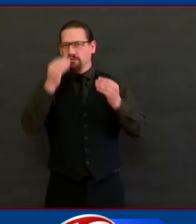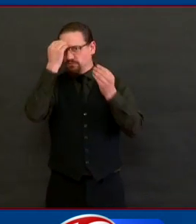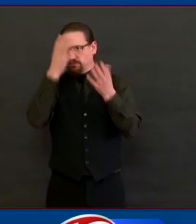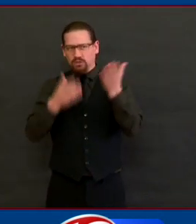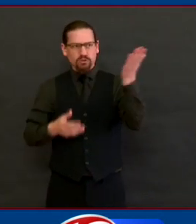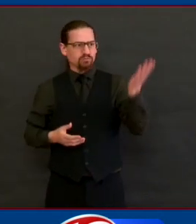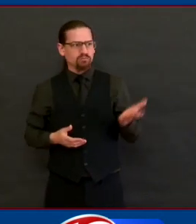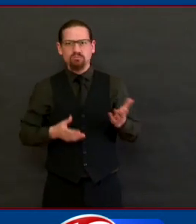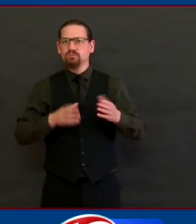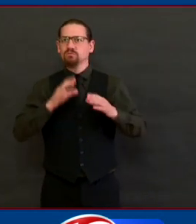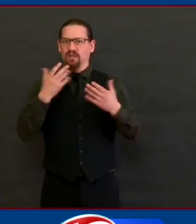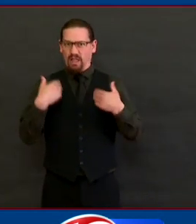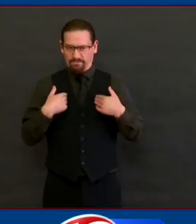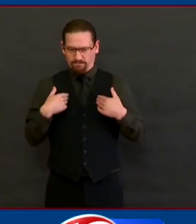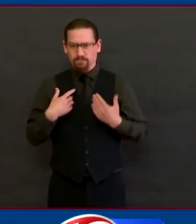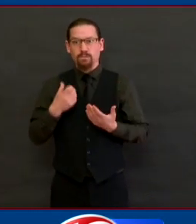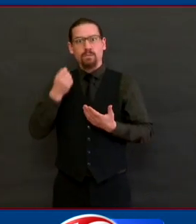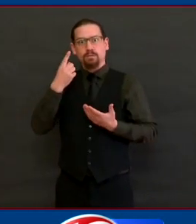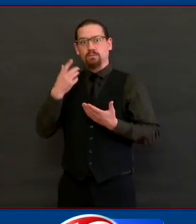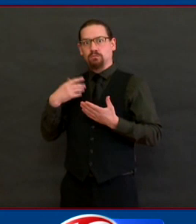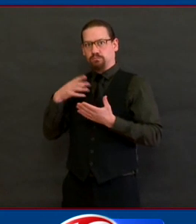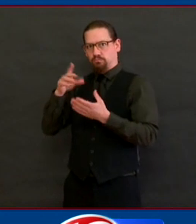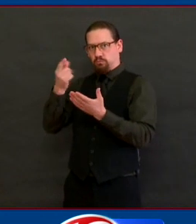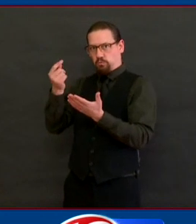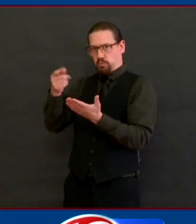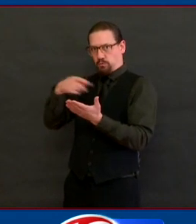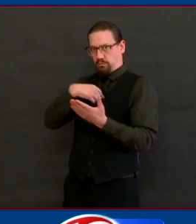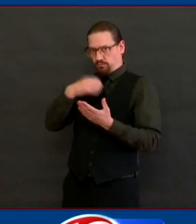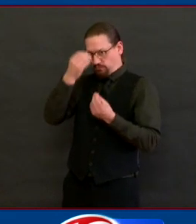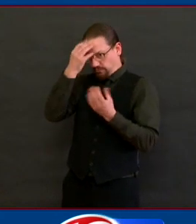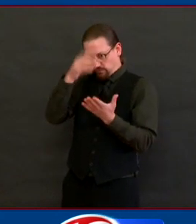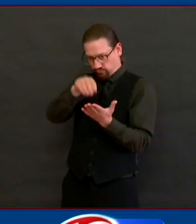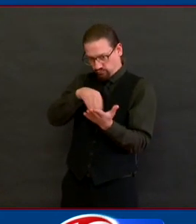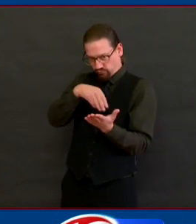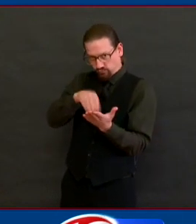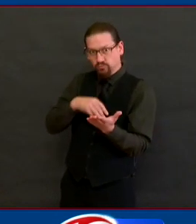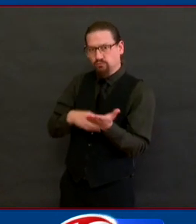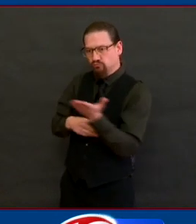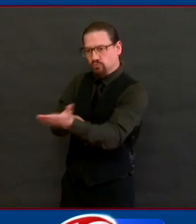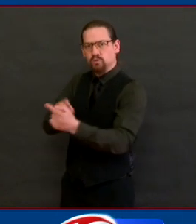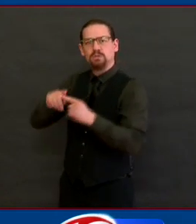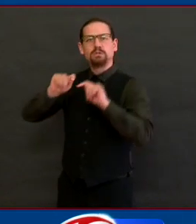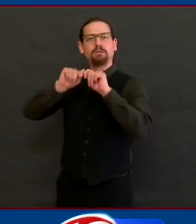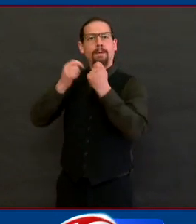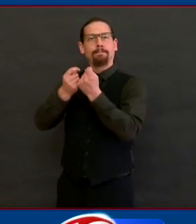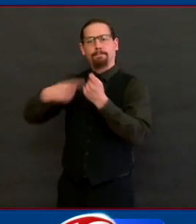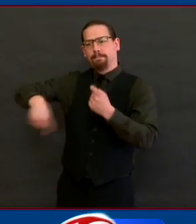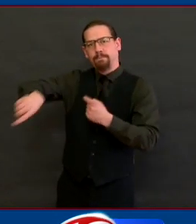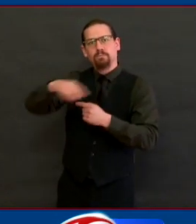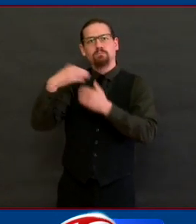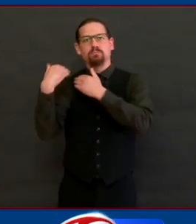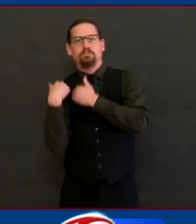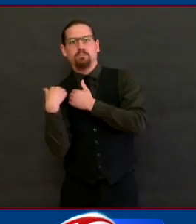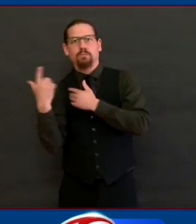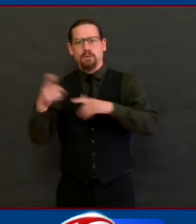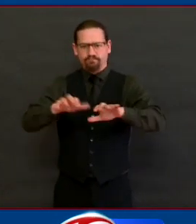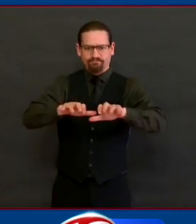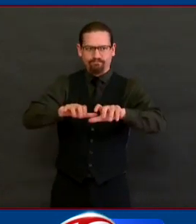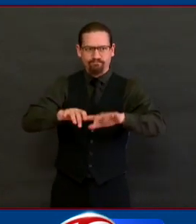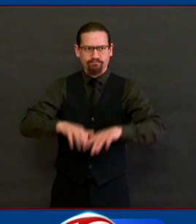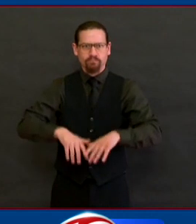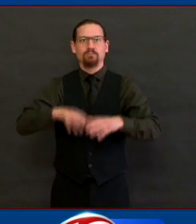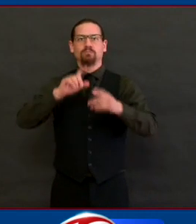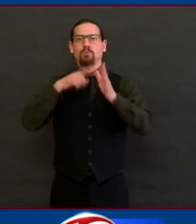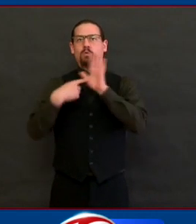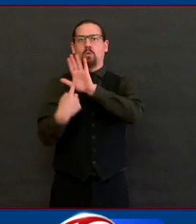to coronavirus. I have to say, I want to give a huge shout out and thank you to